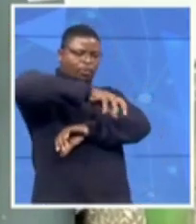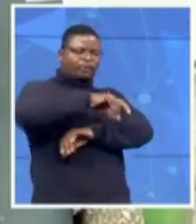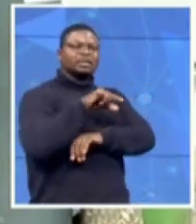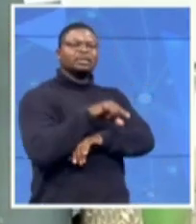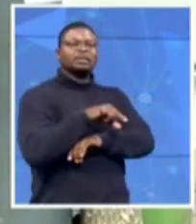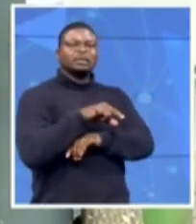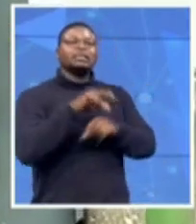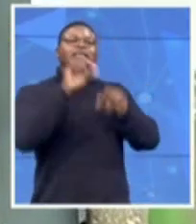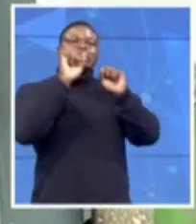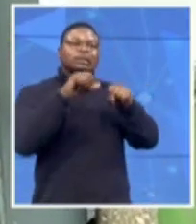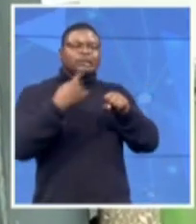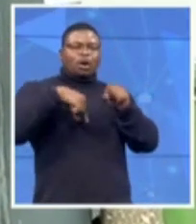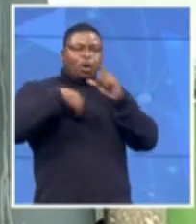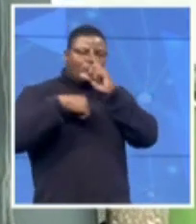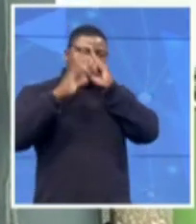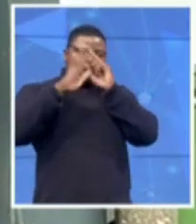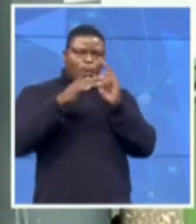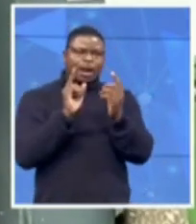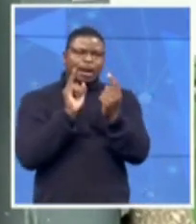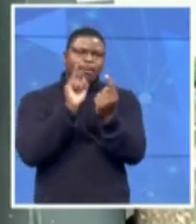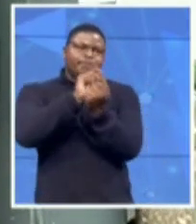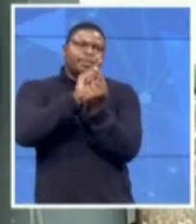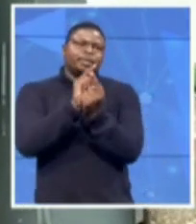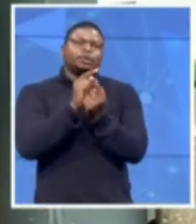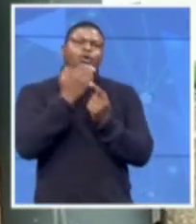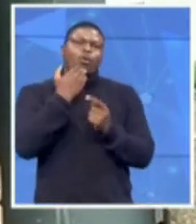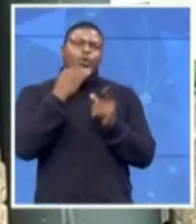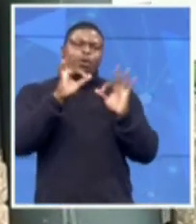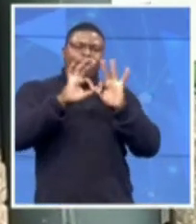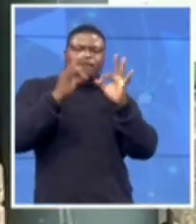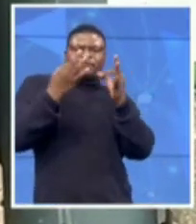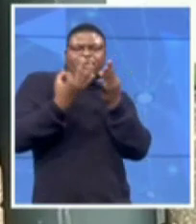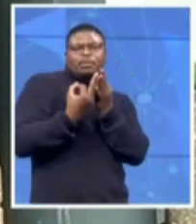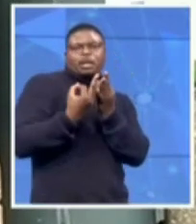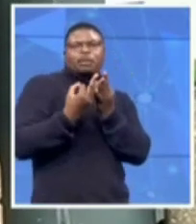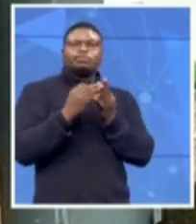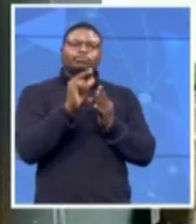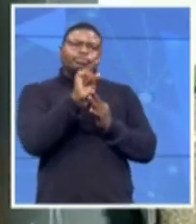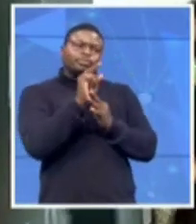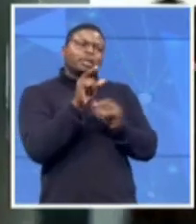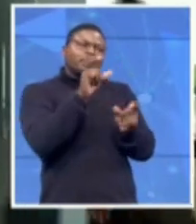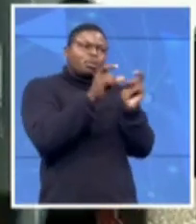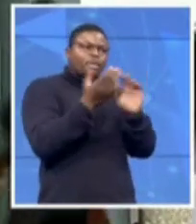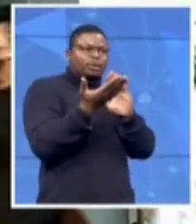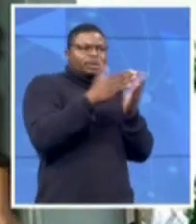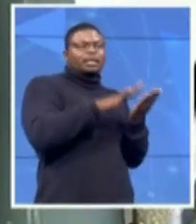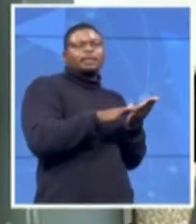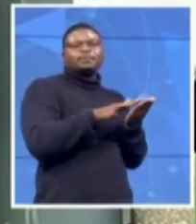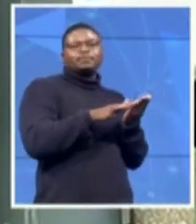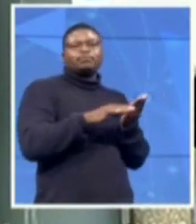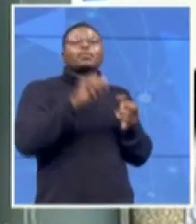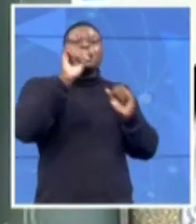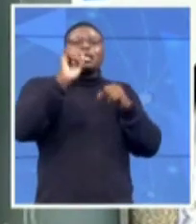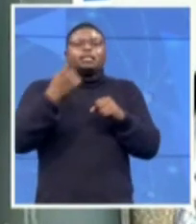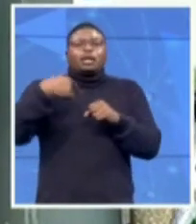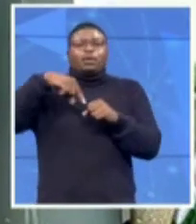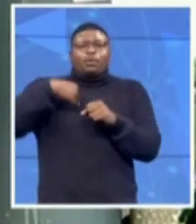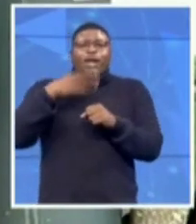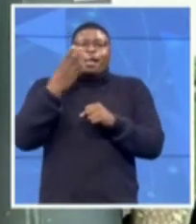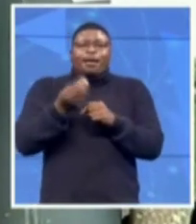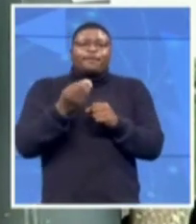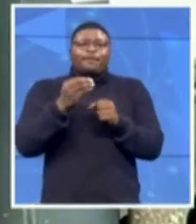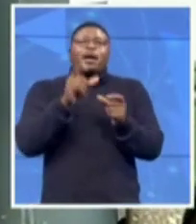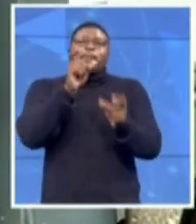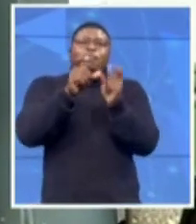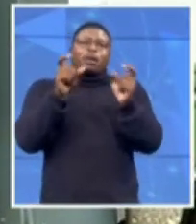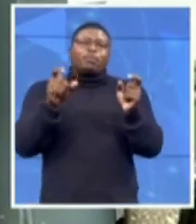able to come and join us. You know that we've got thousands of people who are living in halls, and some of them obviously they don't